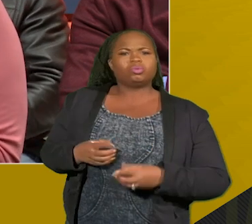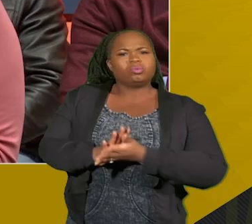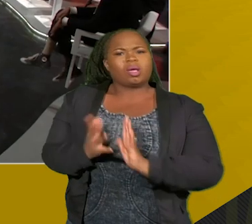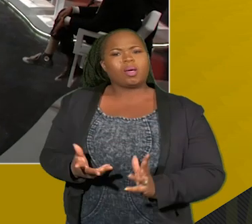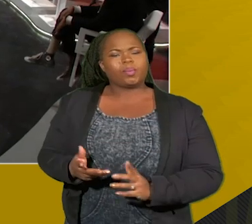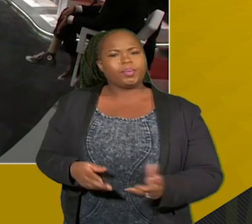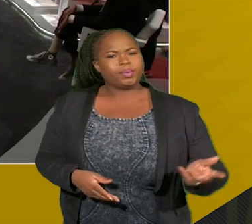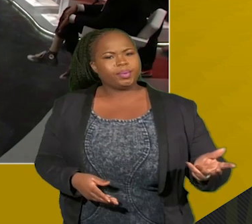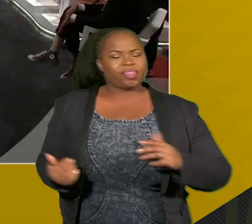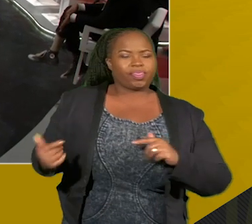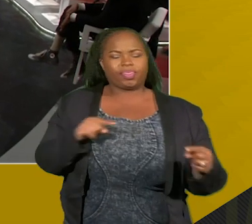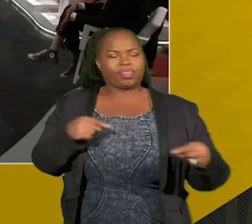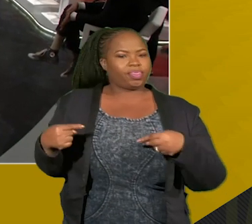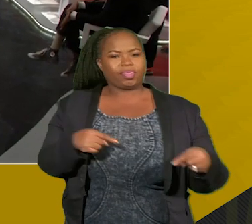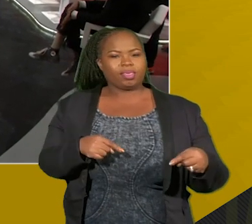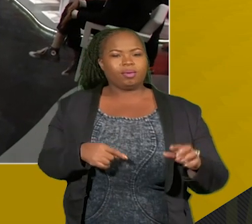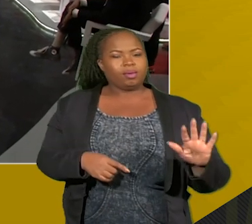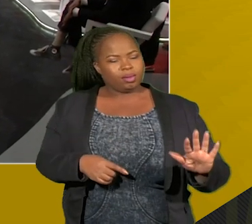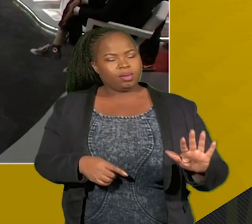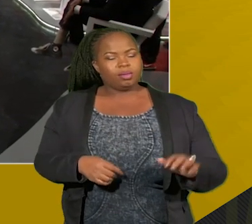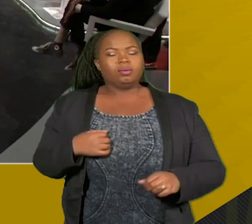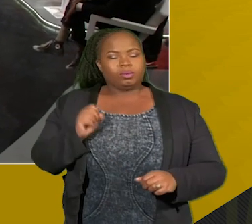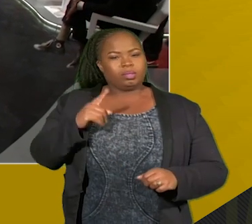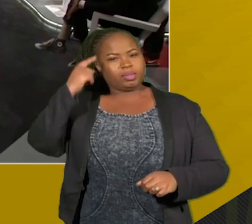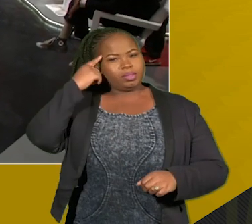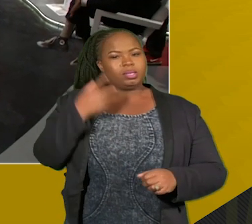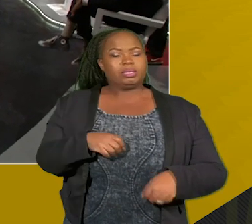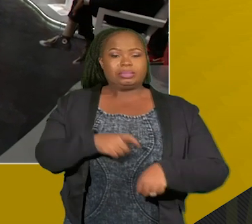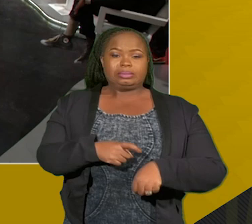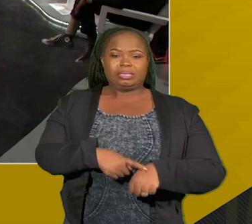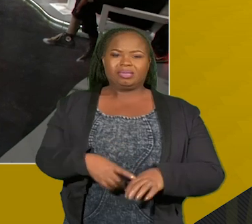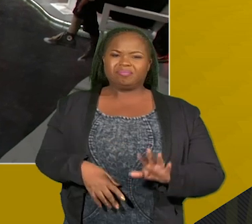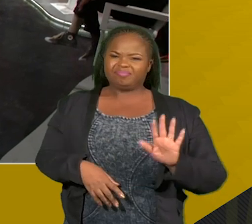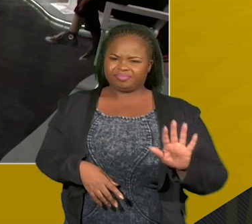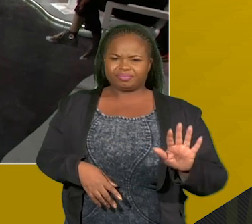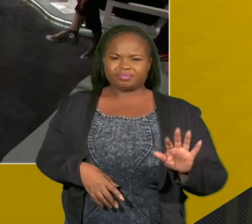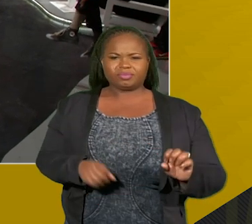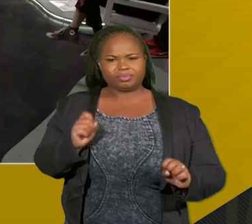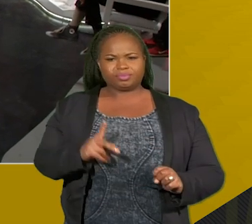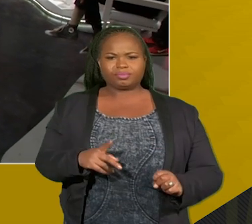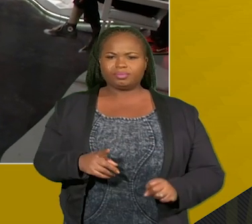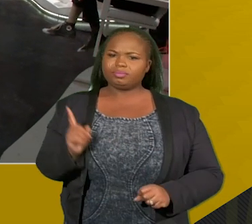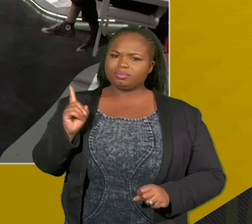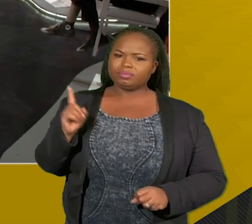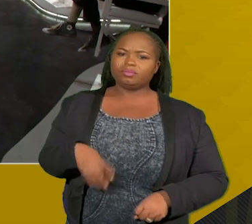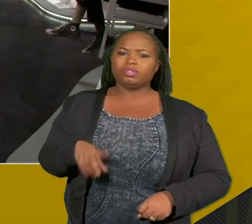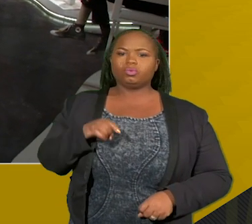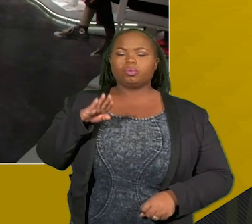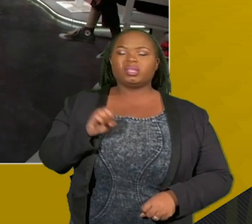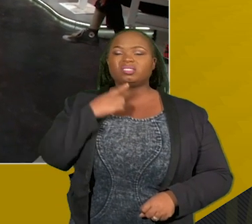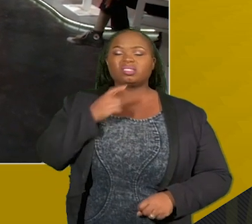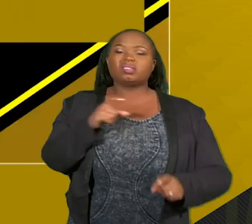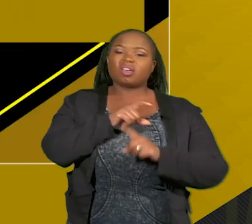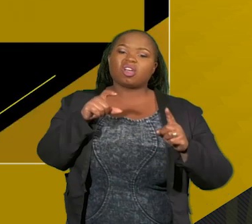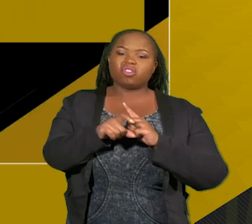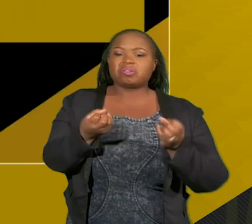know if I should go to you. I think because of time, yes. Nicolette, can you quickly go to a social yes. media and check it? Duva Lawrence, our culture